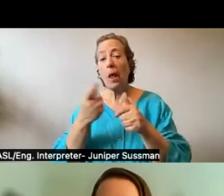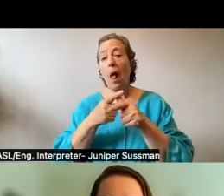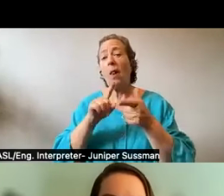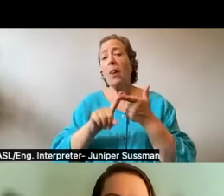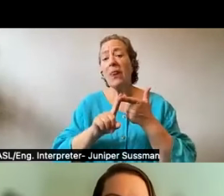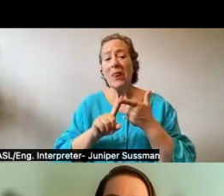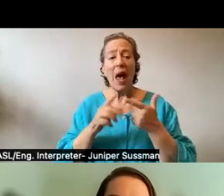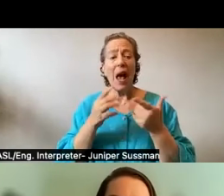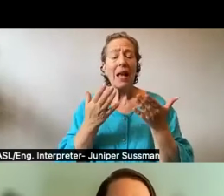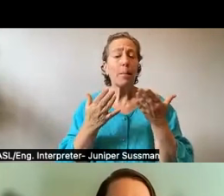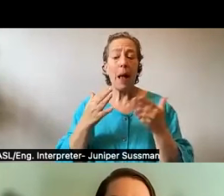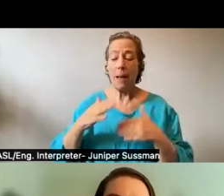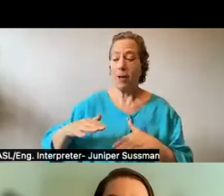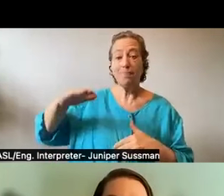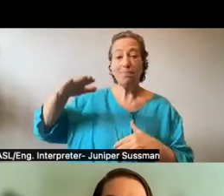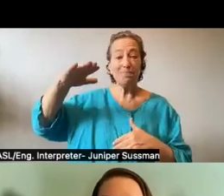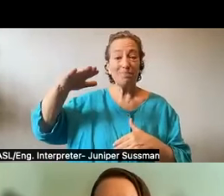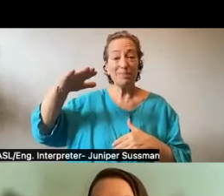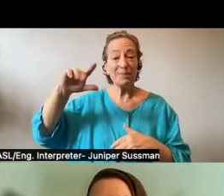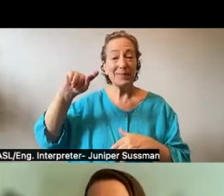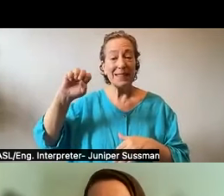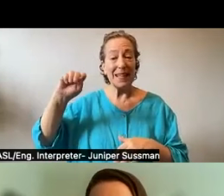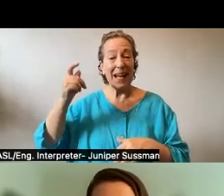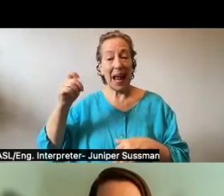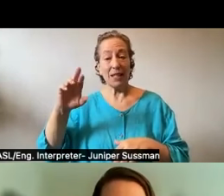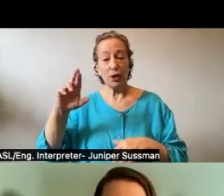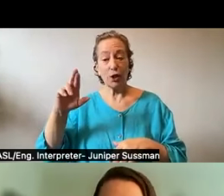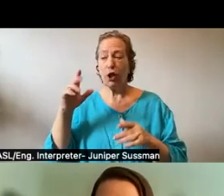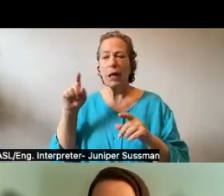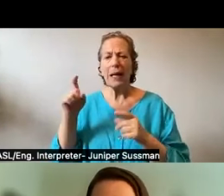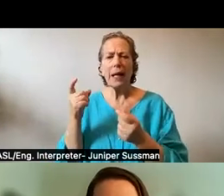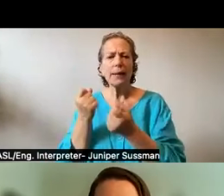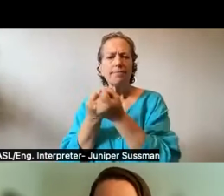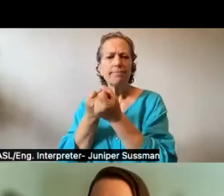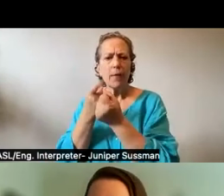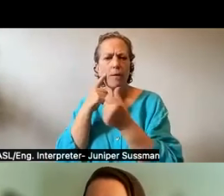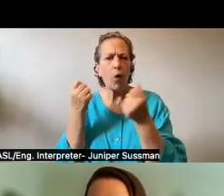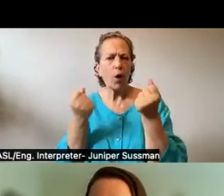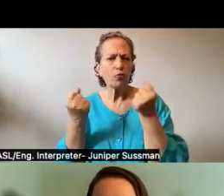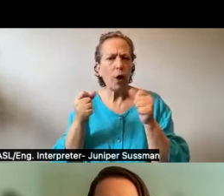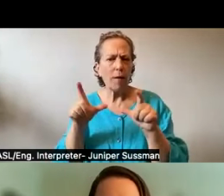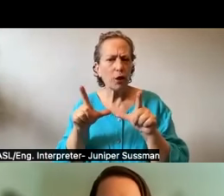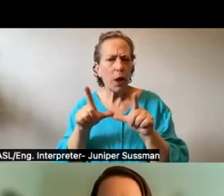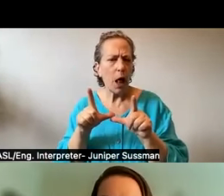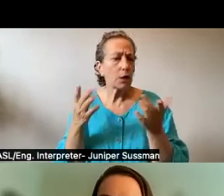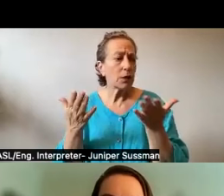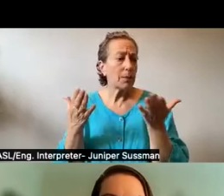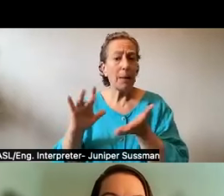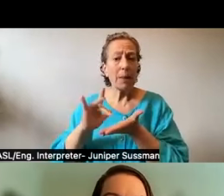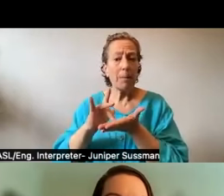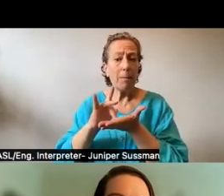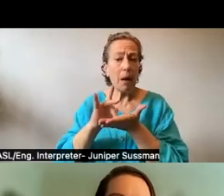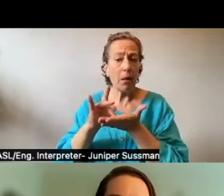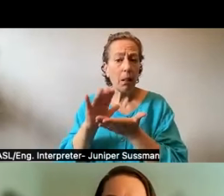their teenage years and they need some help getting their first driver's license, whether it's providing medical documentation